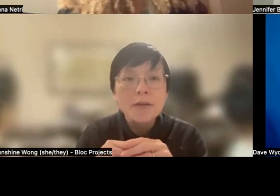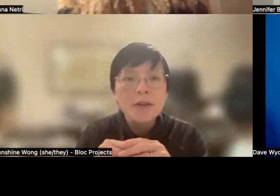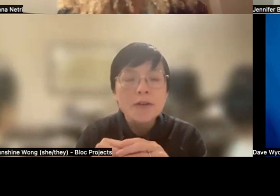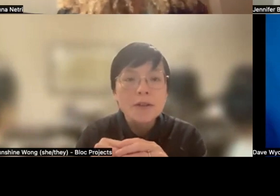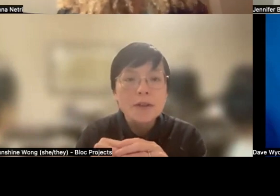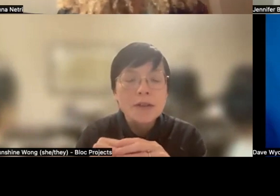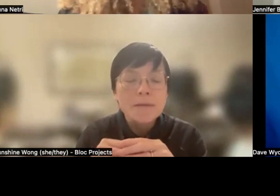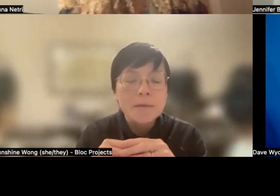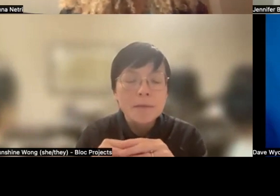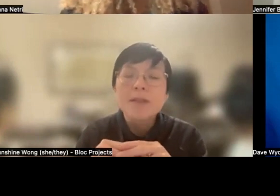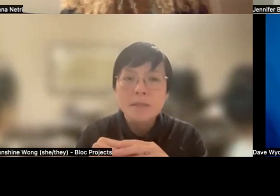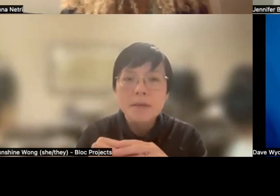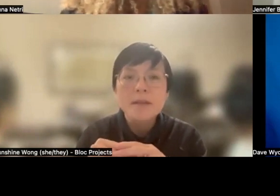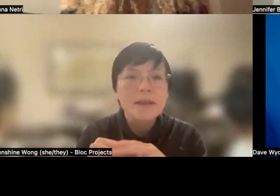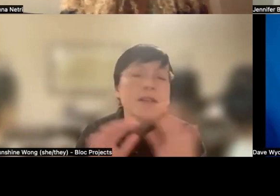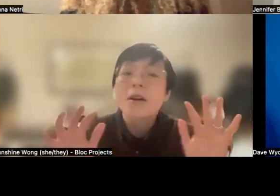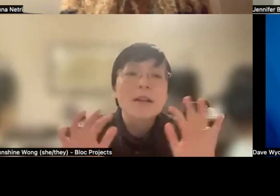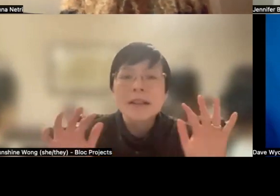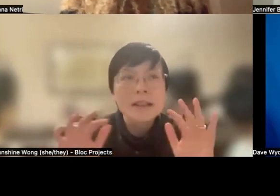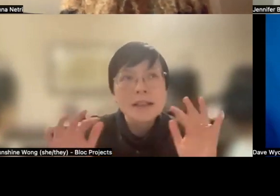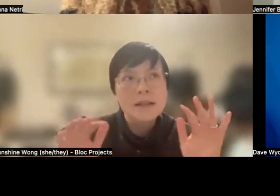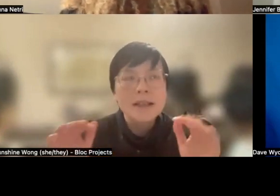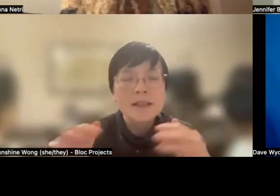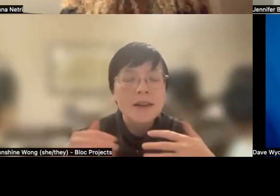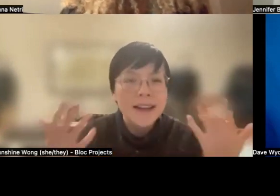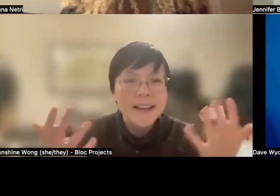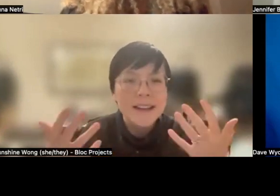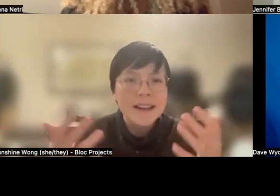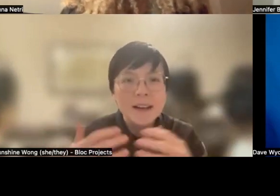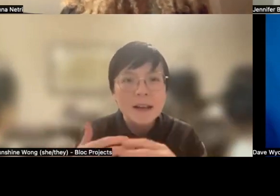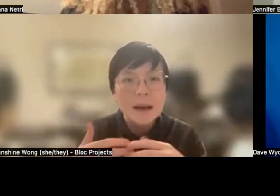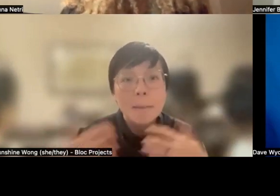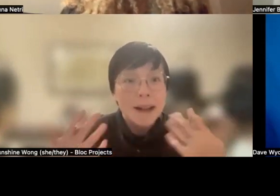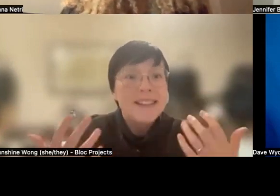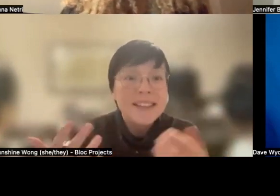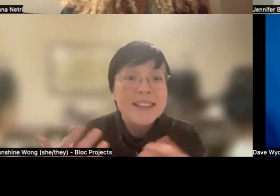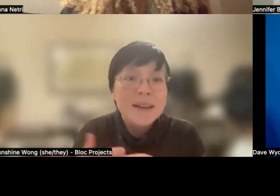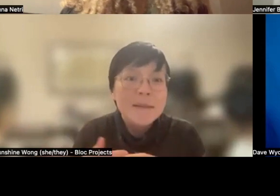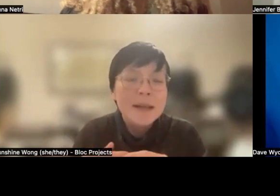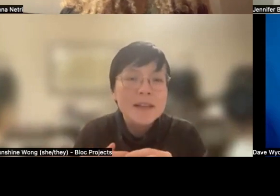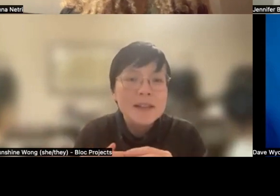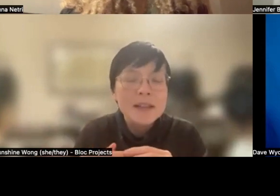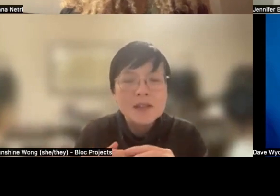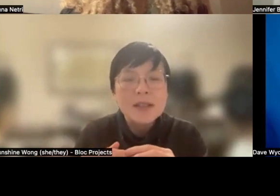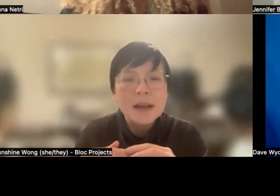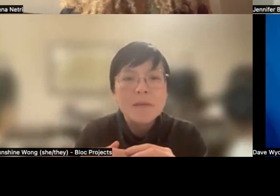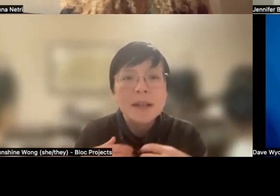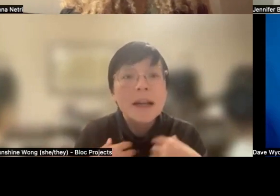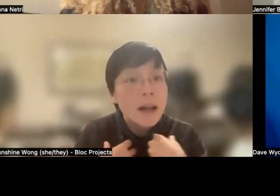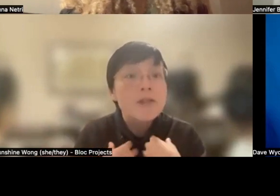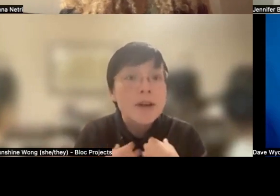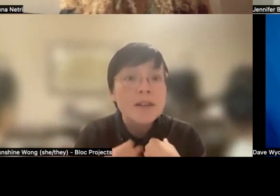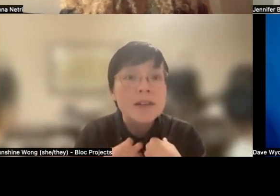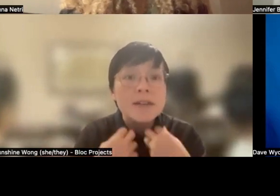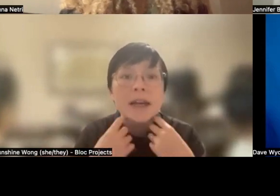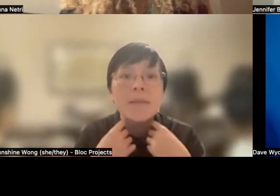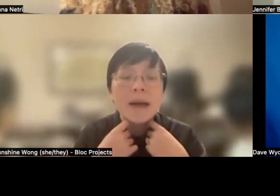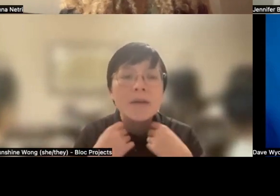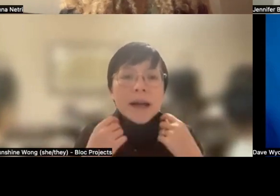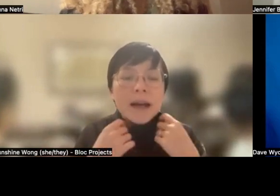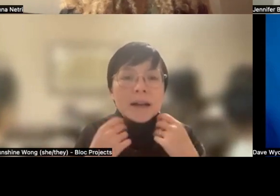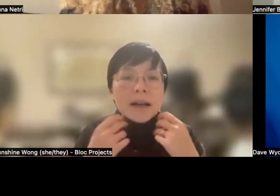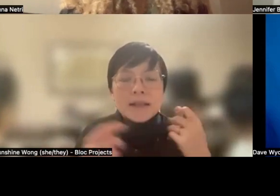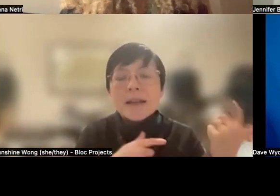for users and for participants. That's all. It's not like a must, but it's just helpful. And I'll try to do the